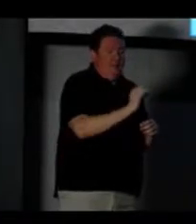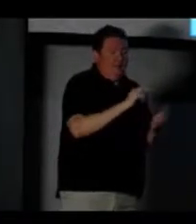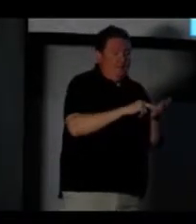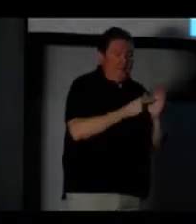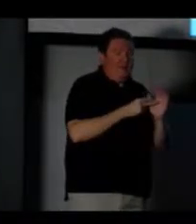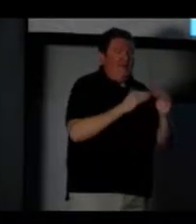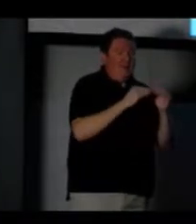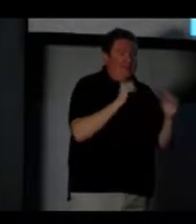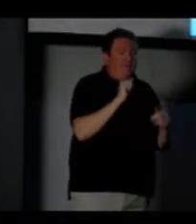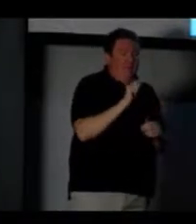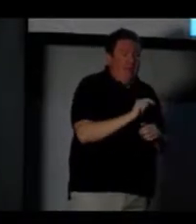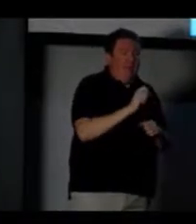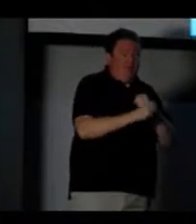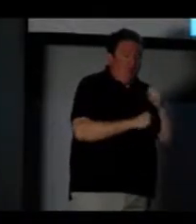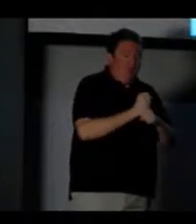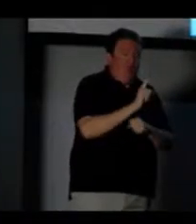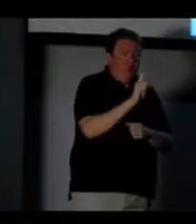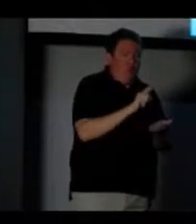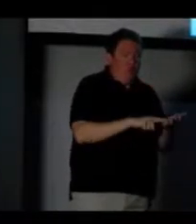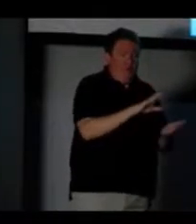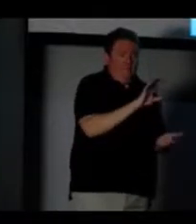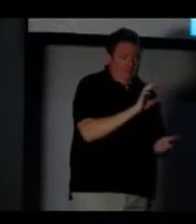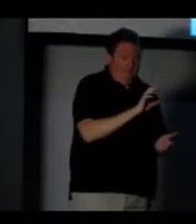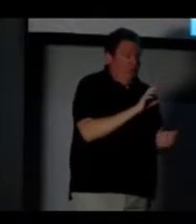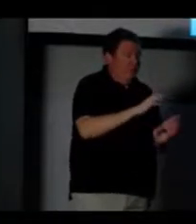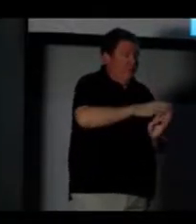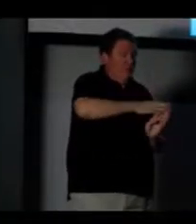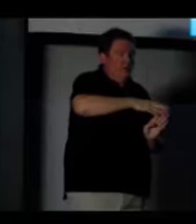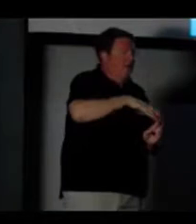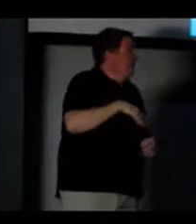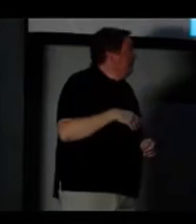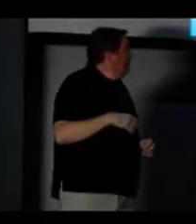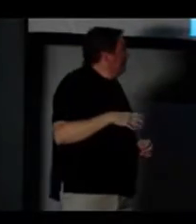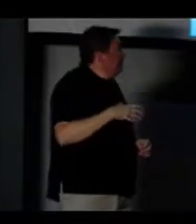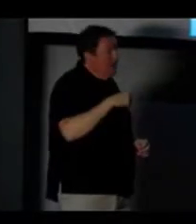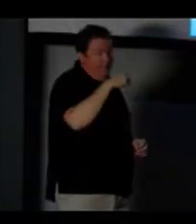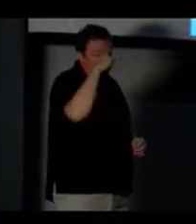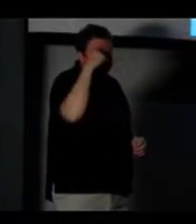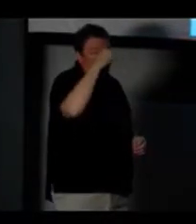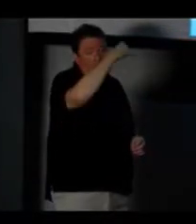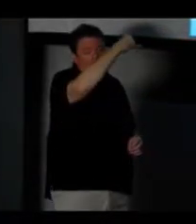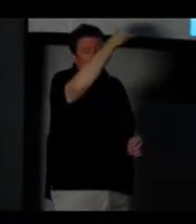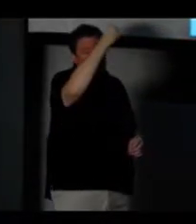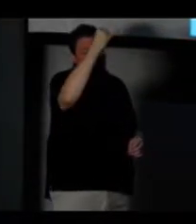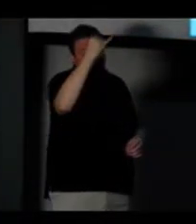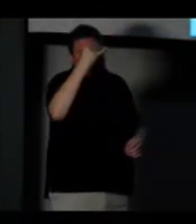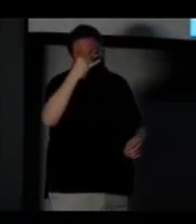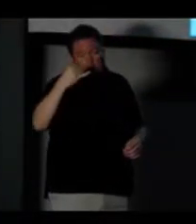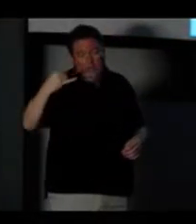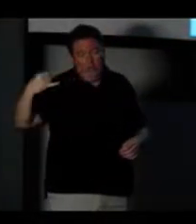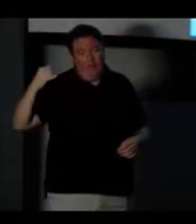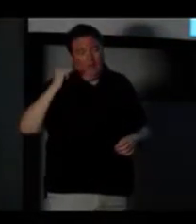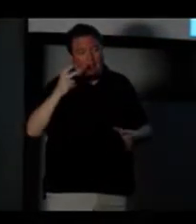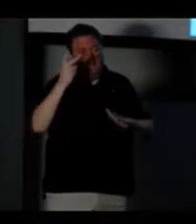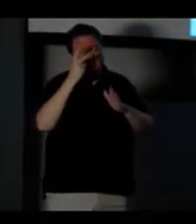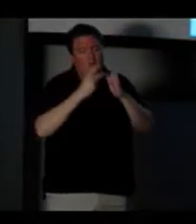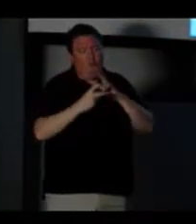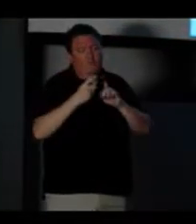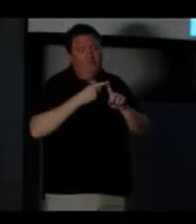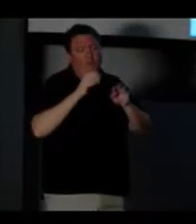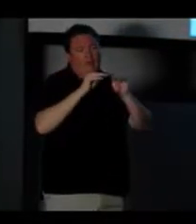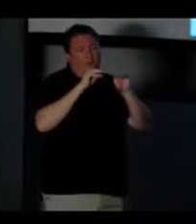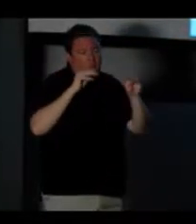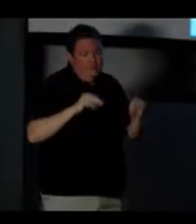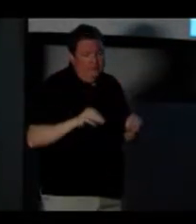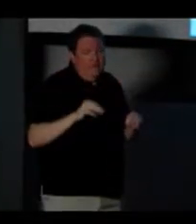The black line there with the grey confidence intervals around it show the estimation from museum collections and other sources of how